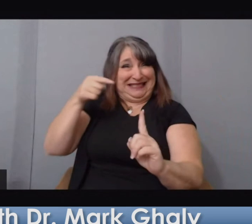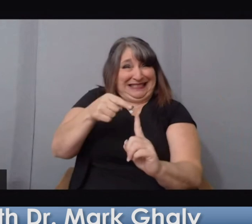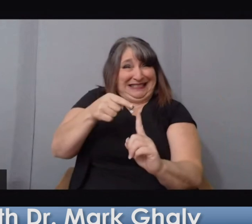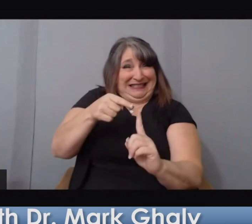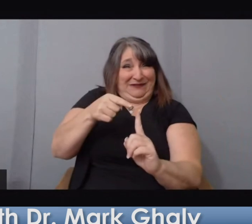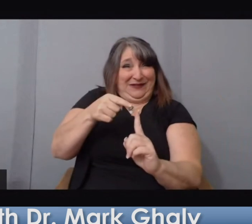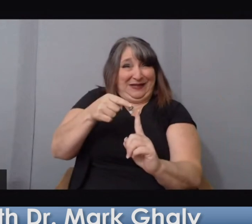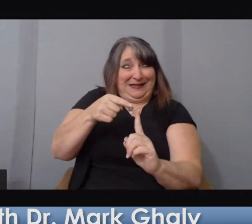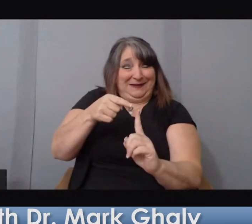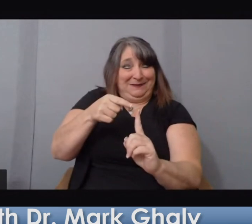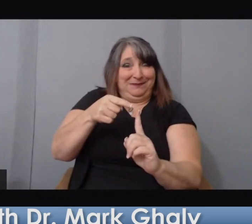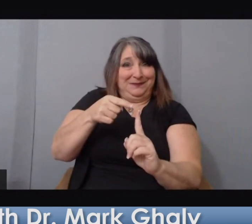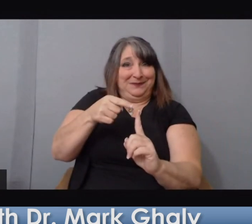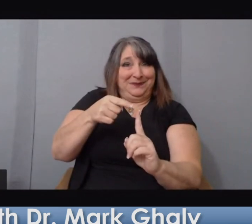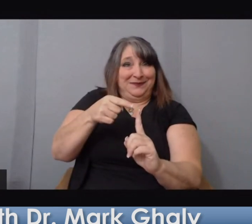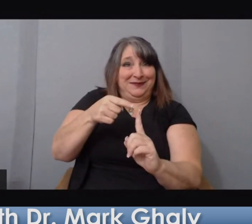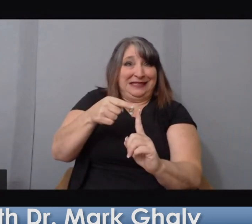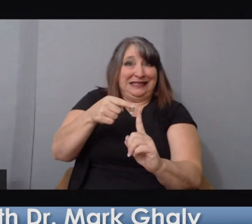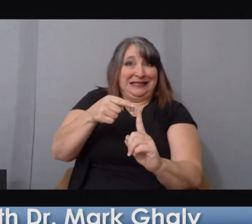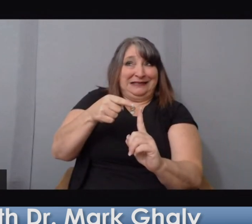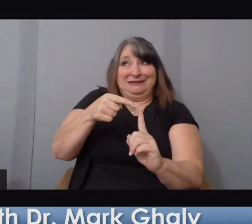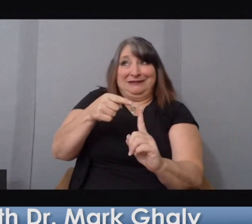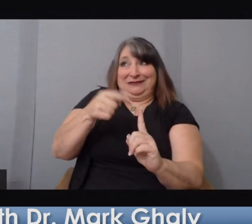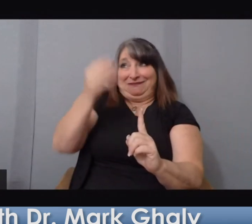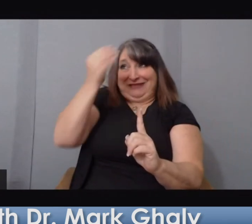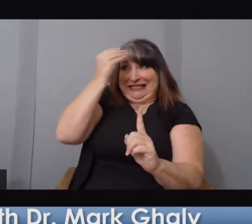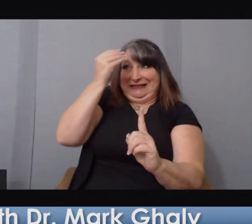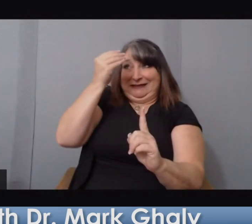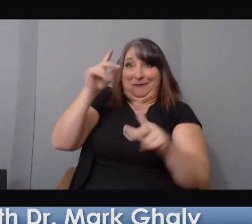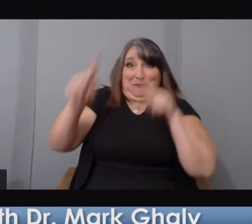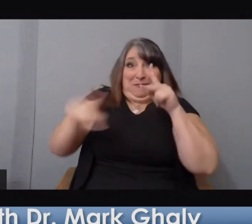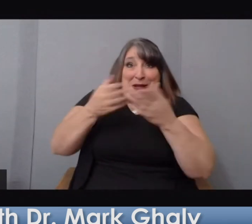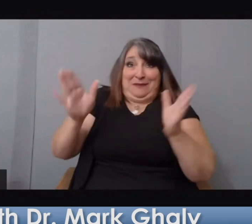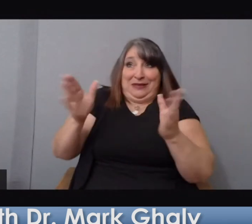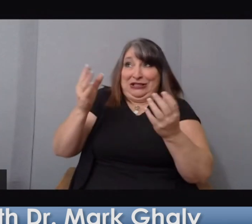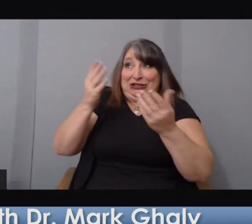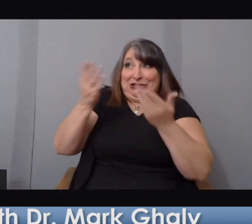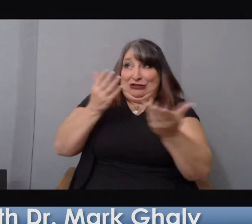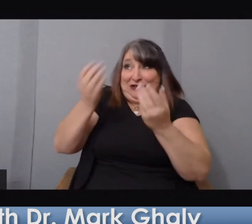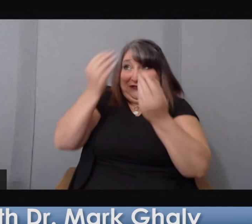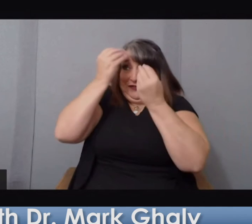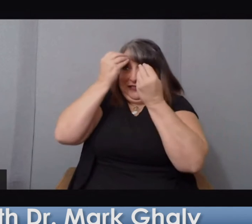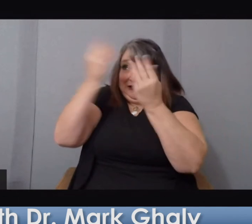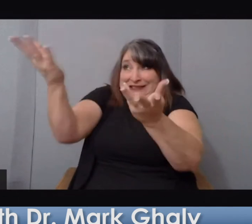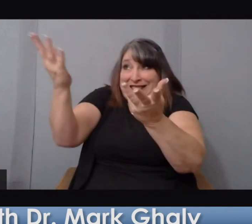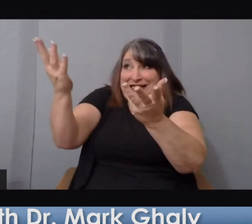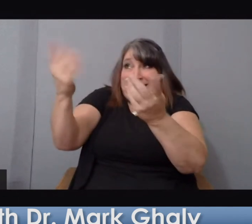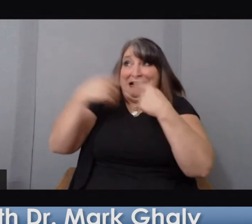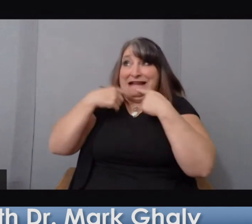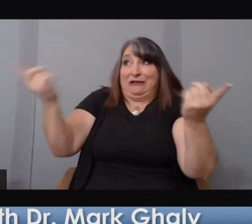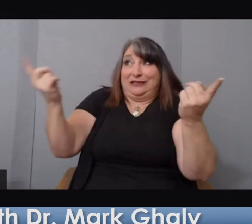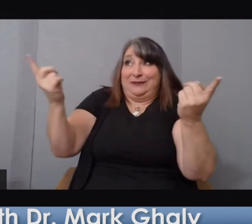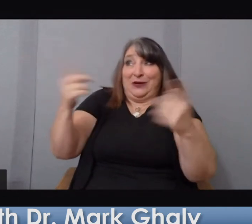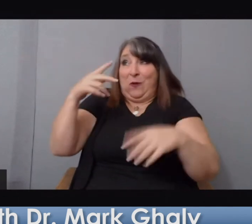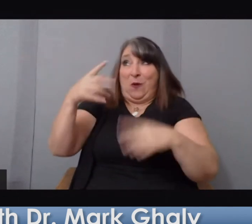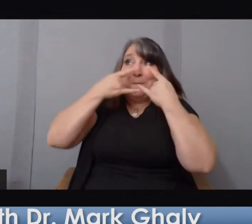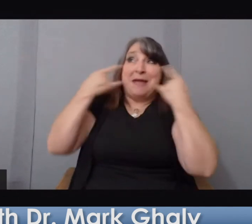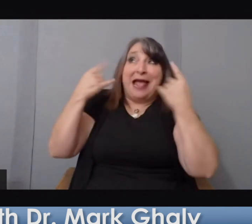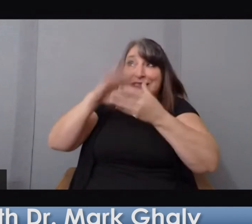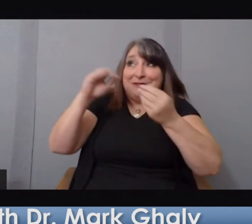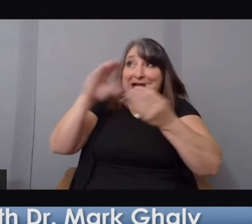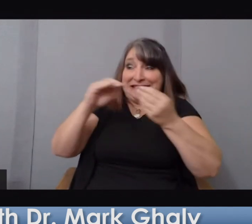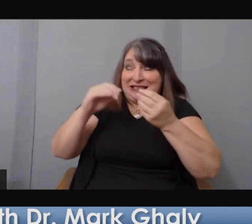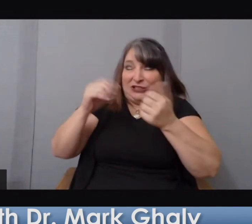public service announcement or mask message, that I would point to at the